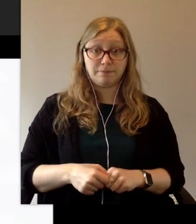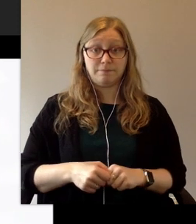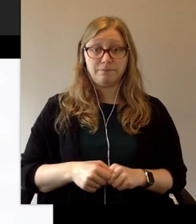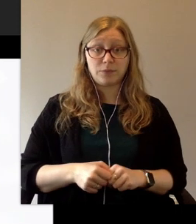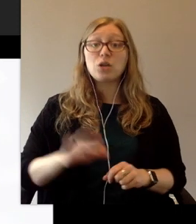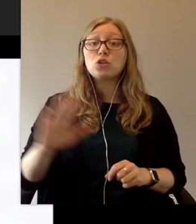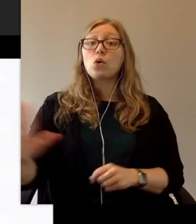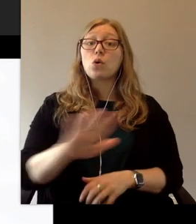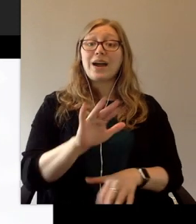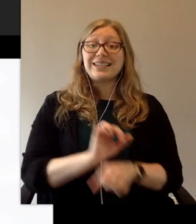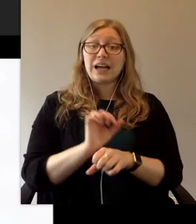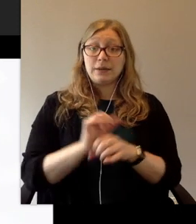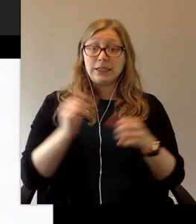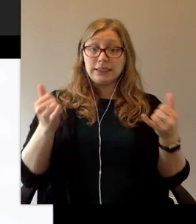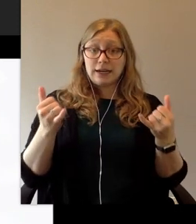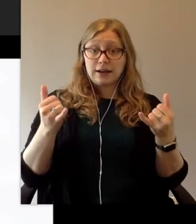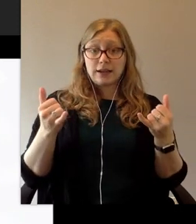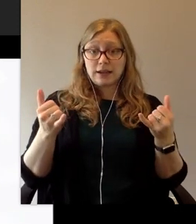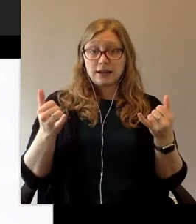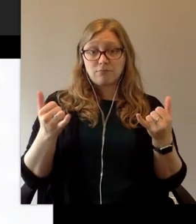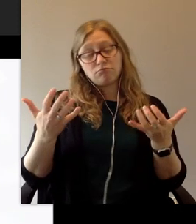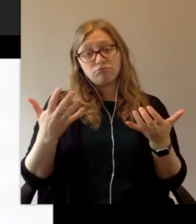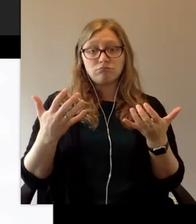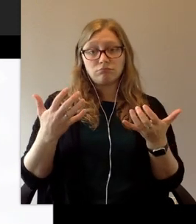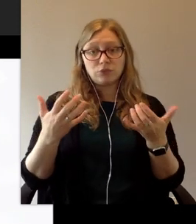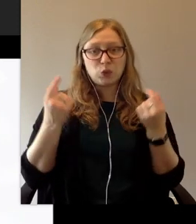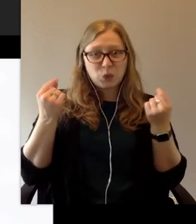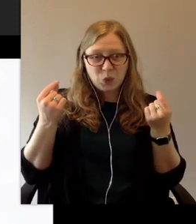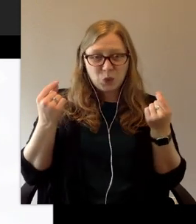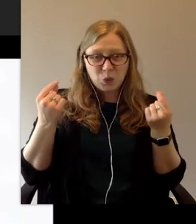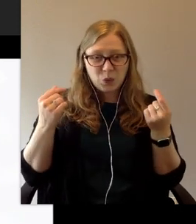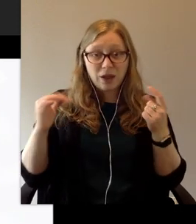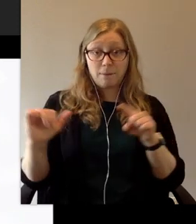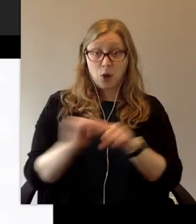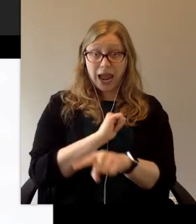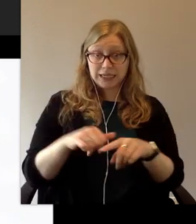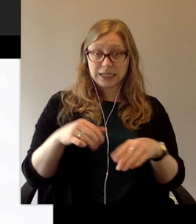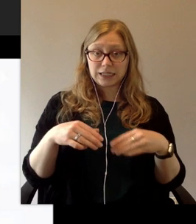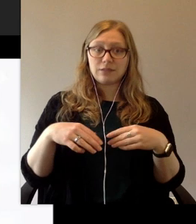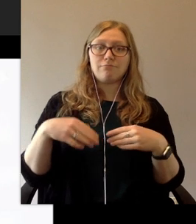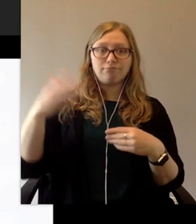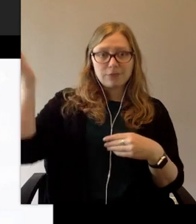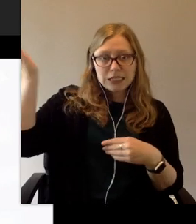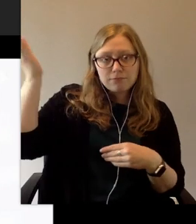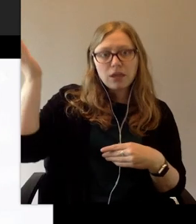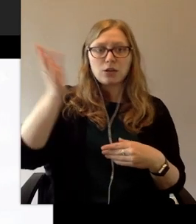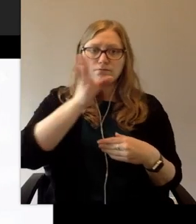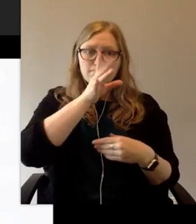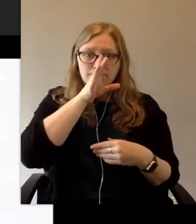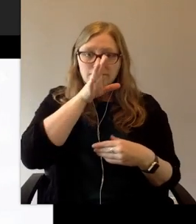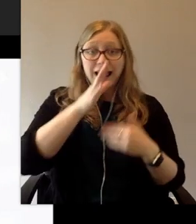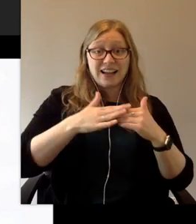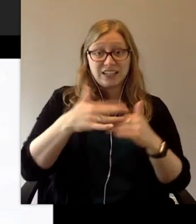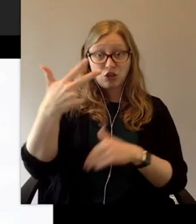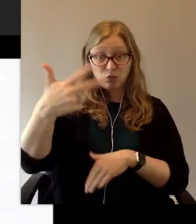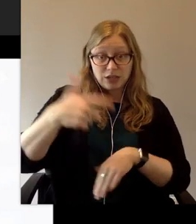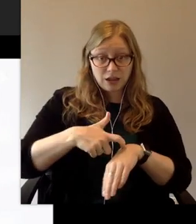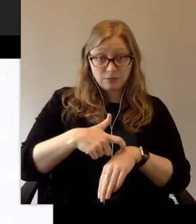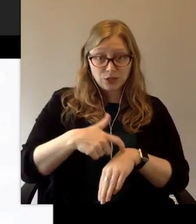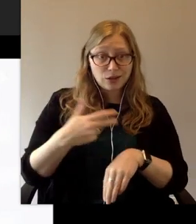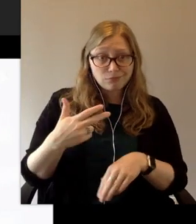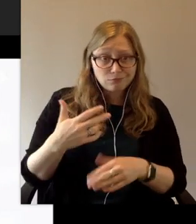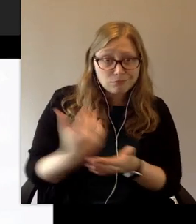So, our assignment. Do, number 1, practice giving your speech at least 3 times. Use the tips that we've given you. They're